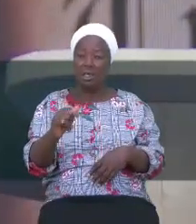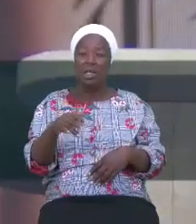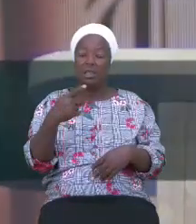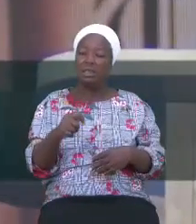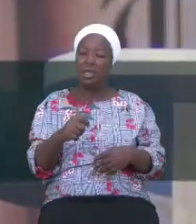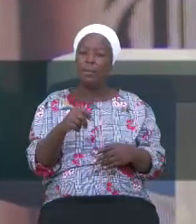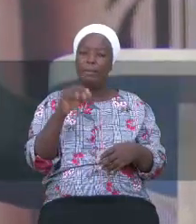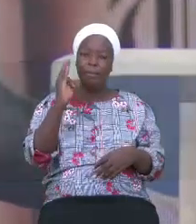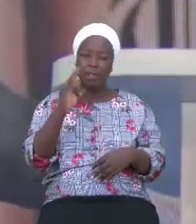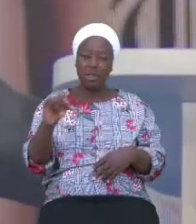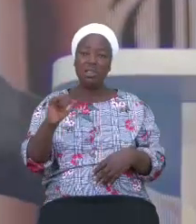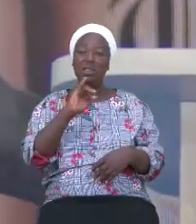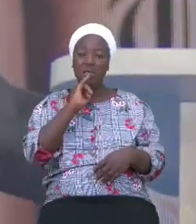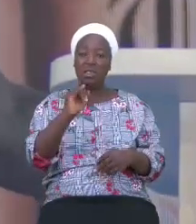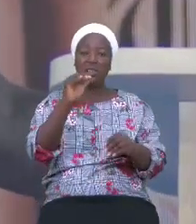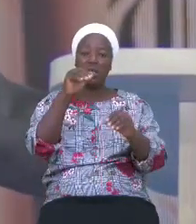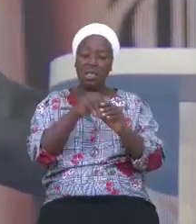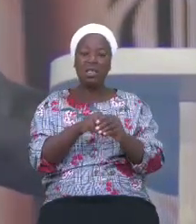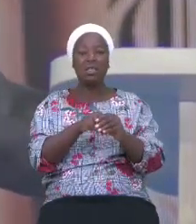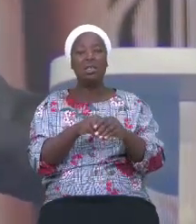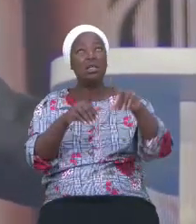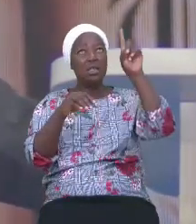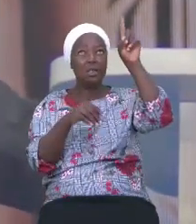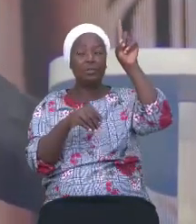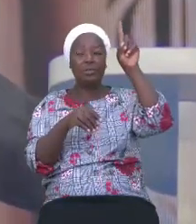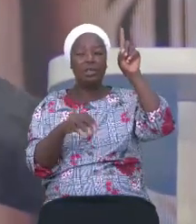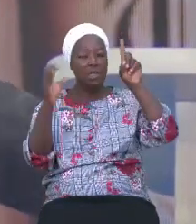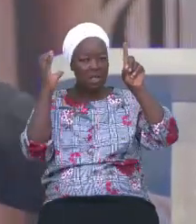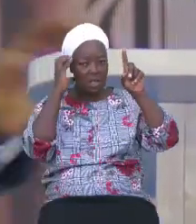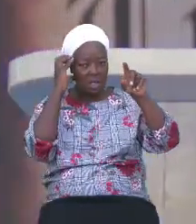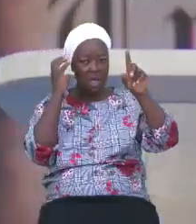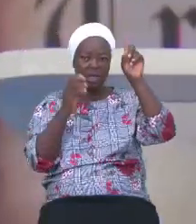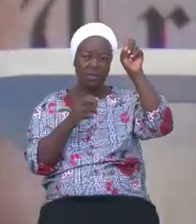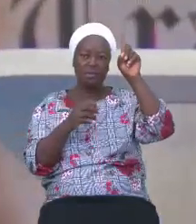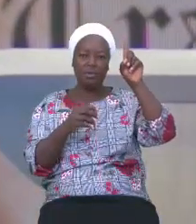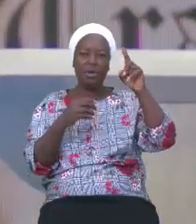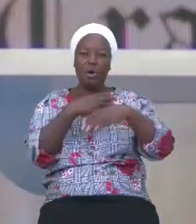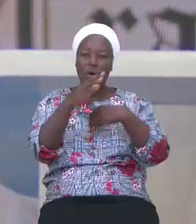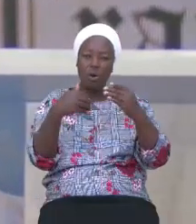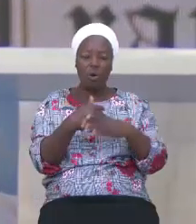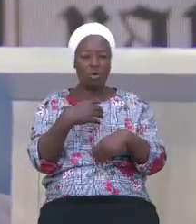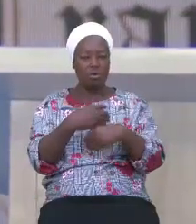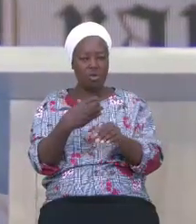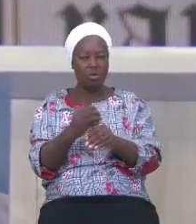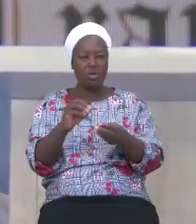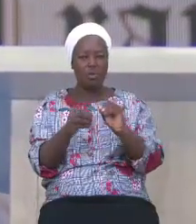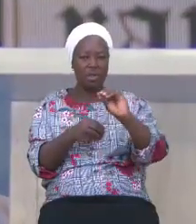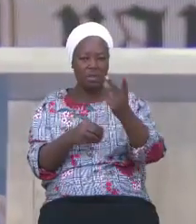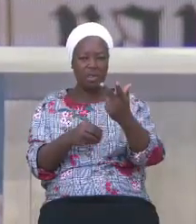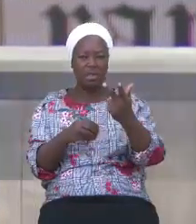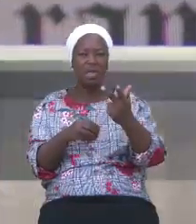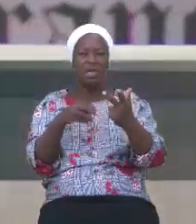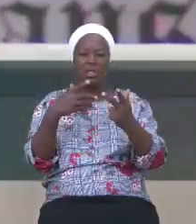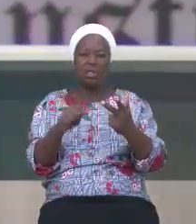message is in him. Hear ye him, all creatures. Number three, the miracle of